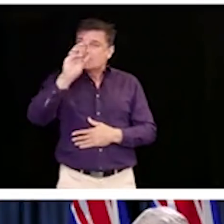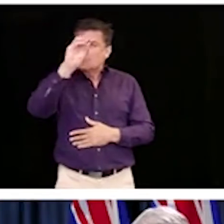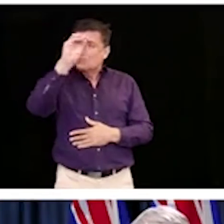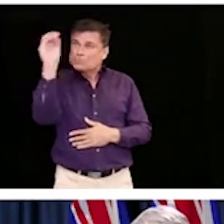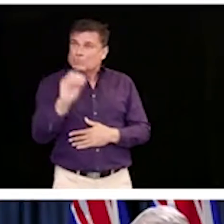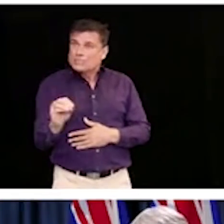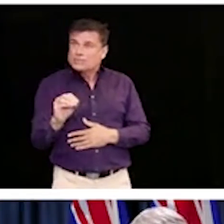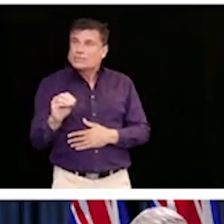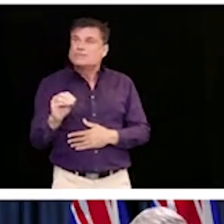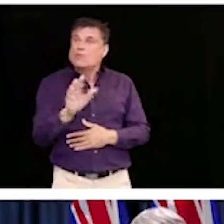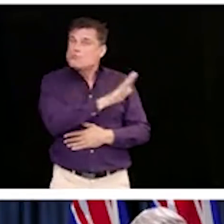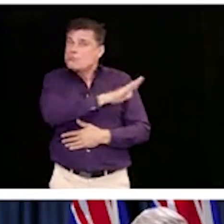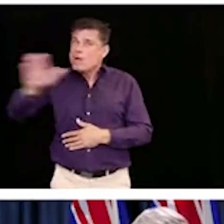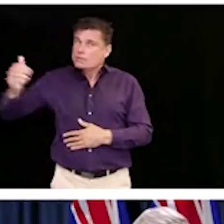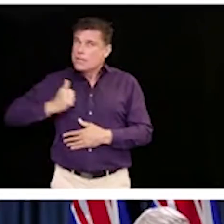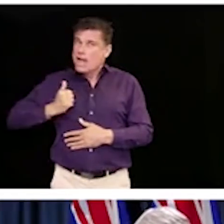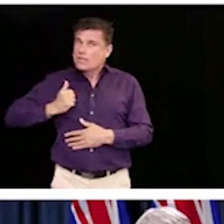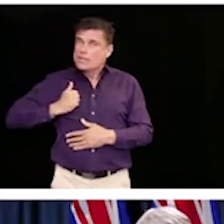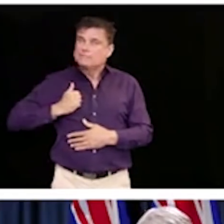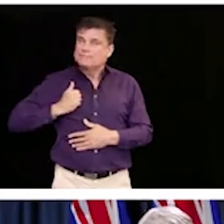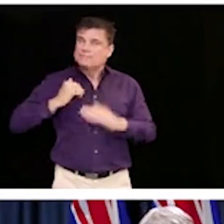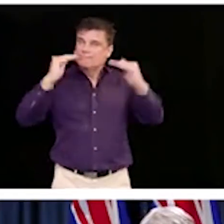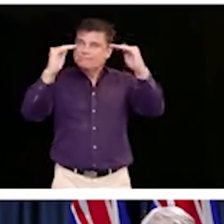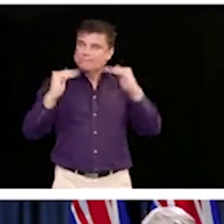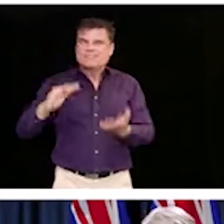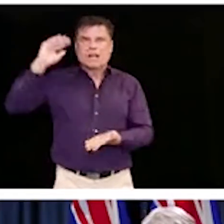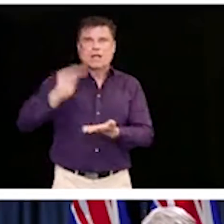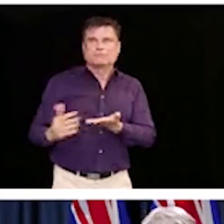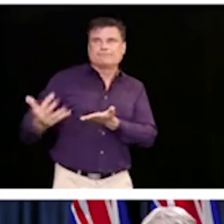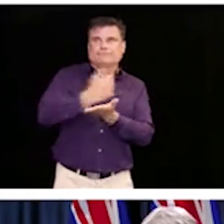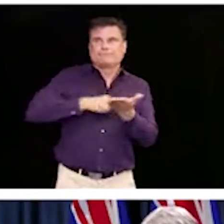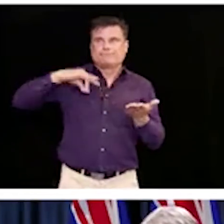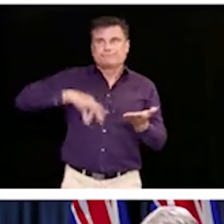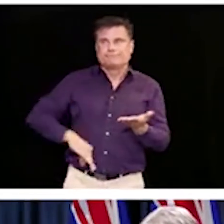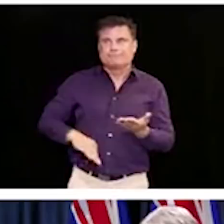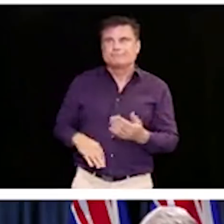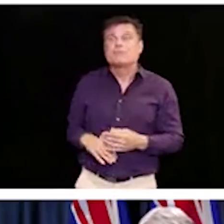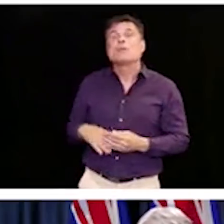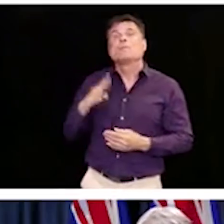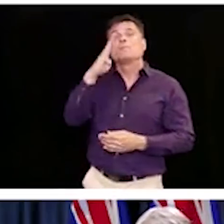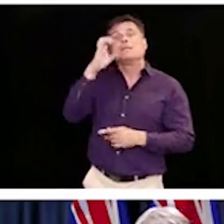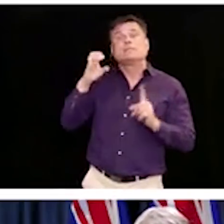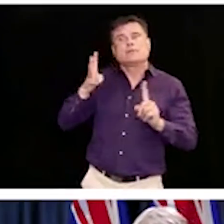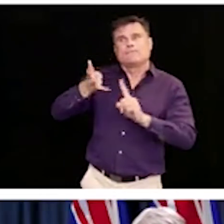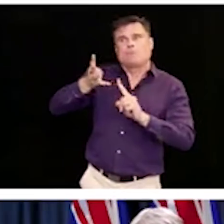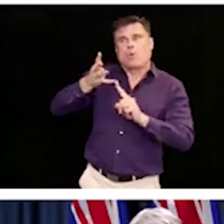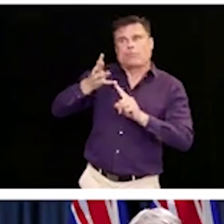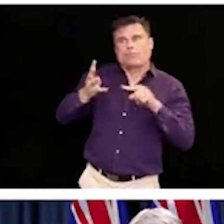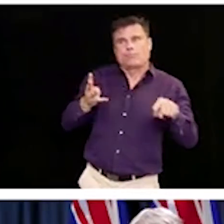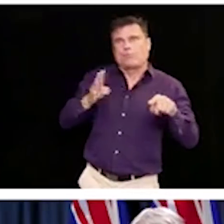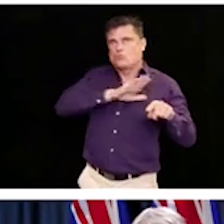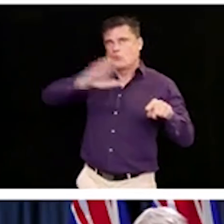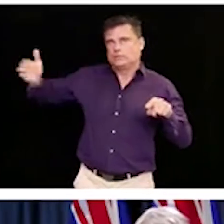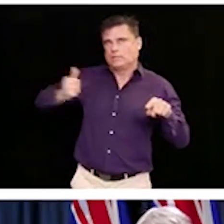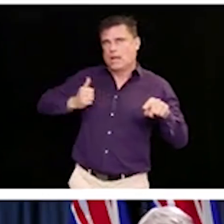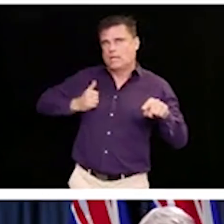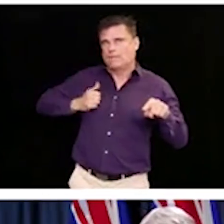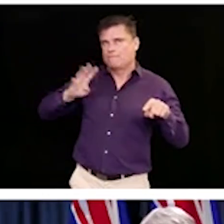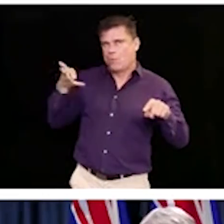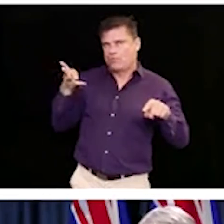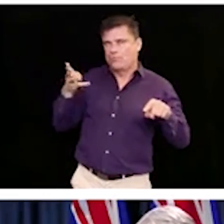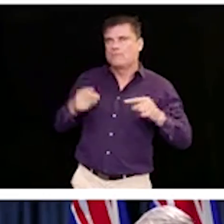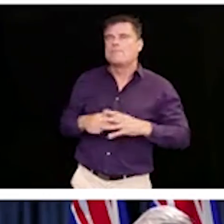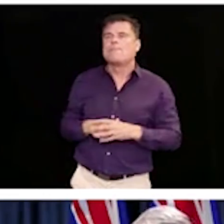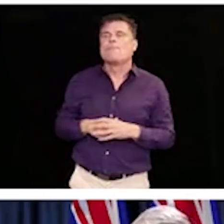Canada, and BC ranks fourth among the provinces. So the 6 private sector forecasters for